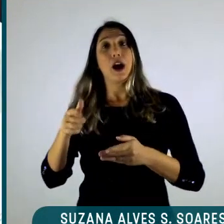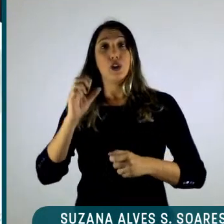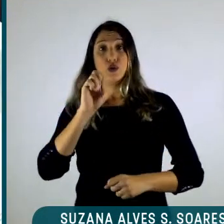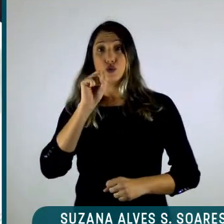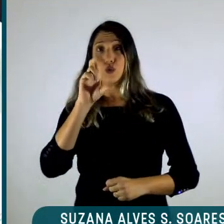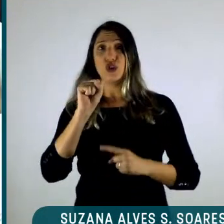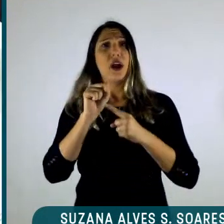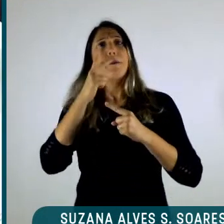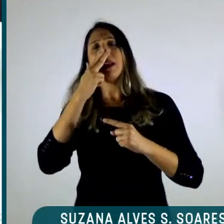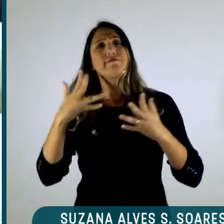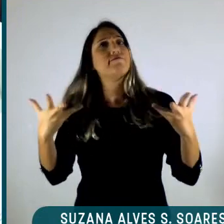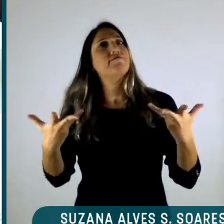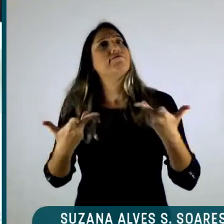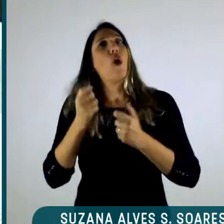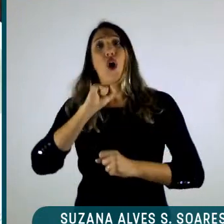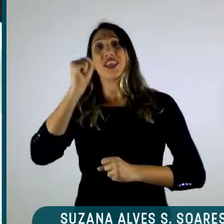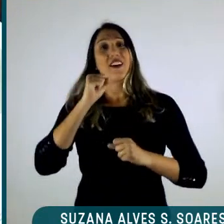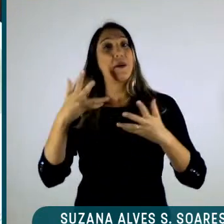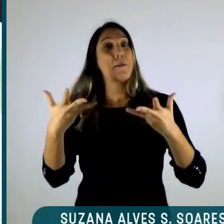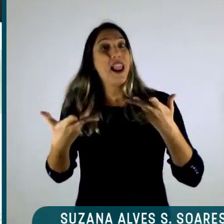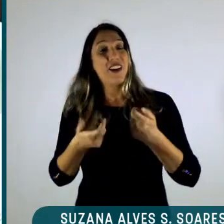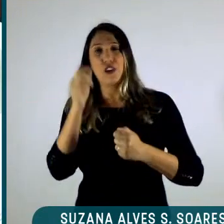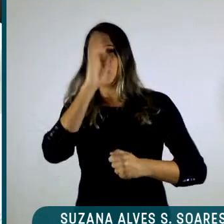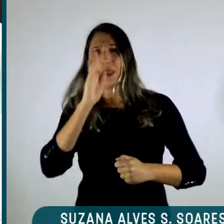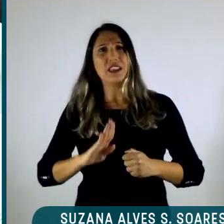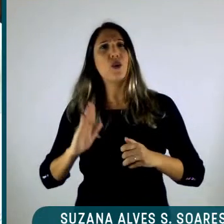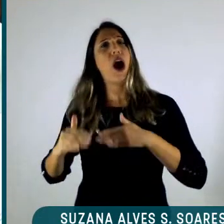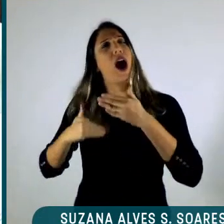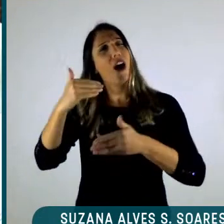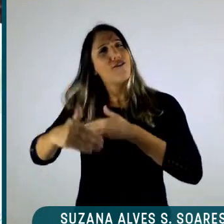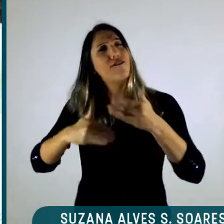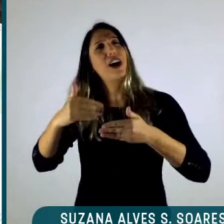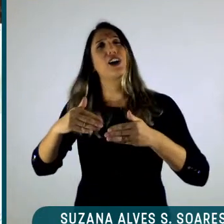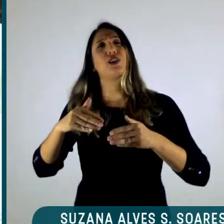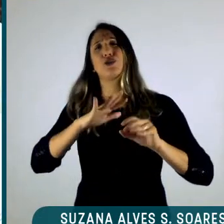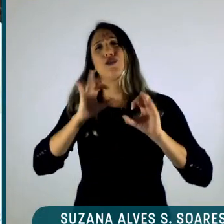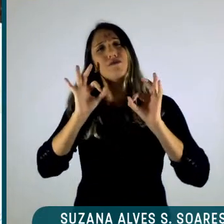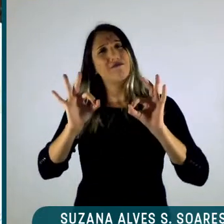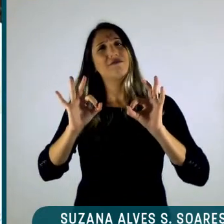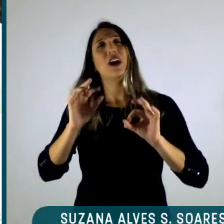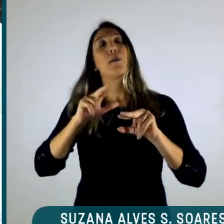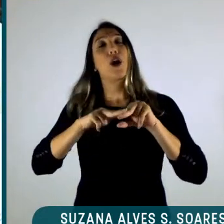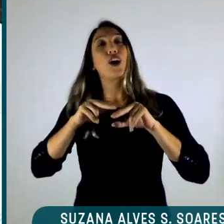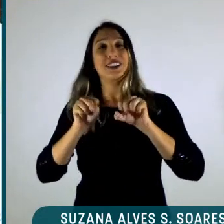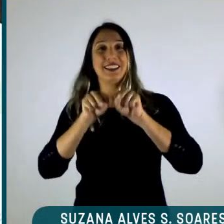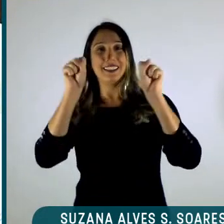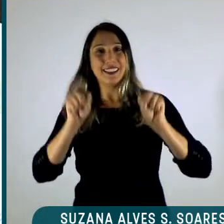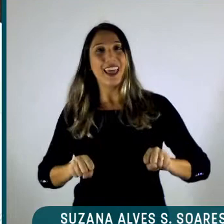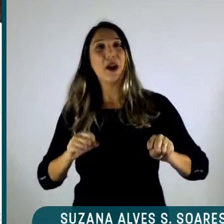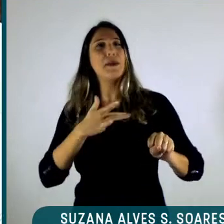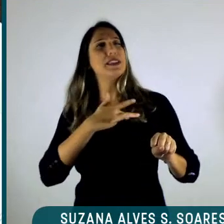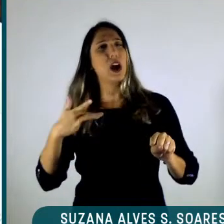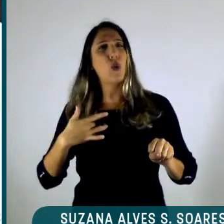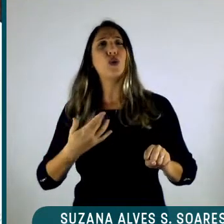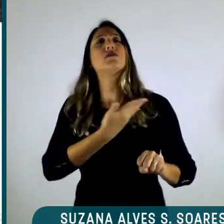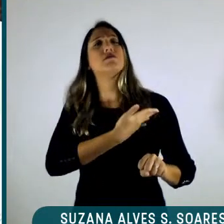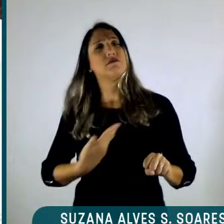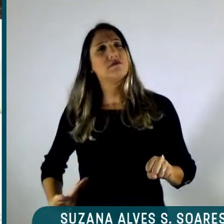us, the SUS is like the eighth wonder of the world. It's a